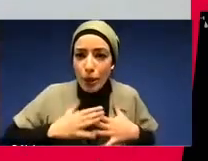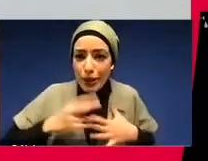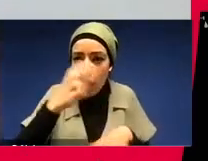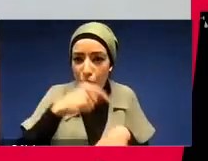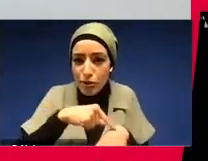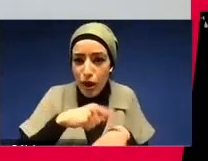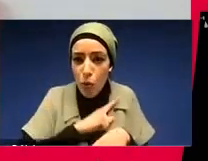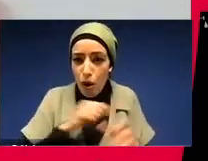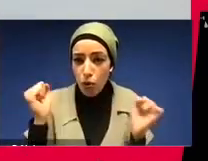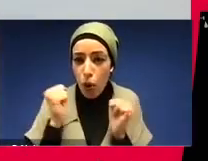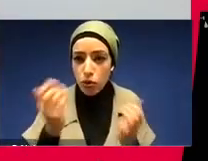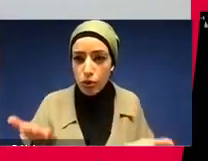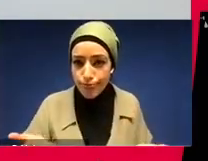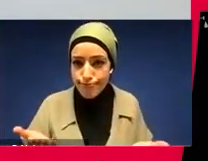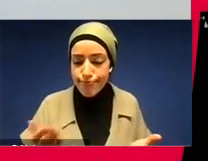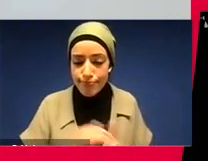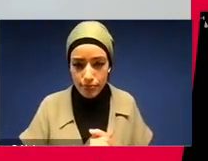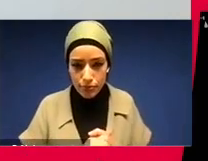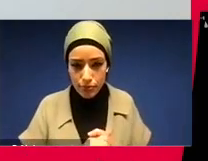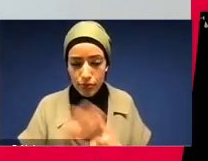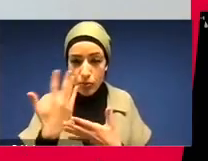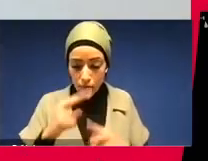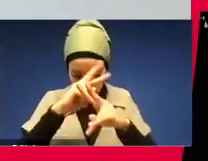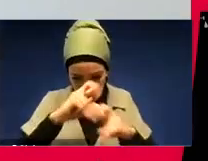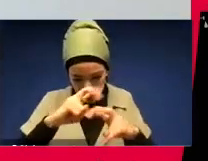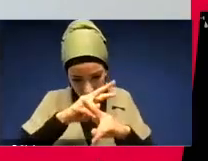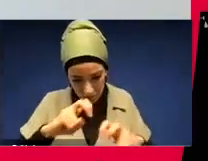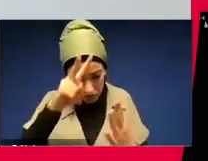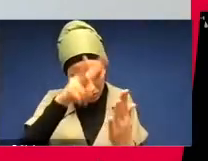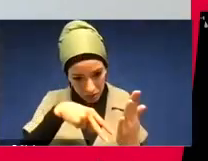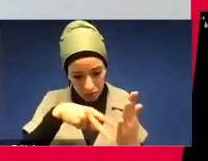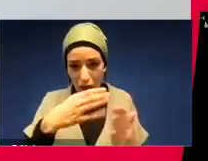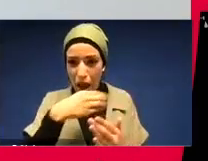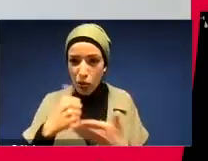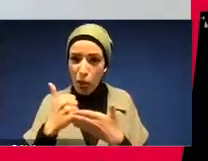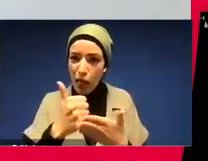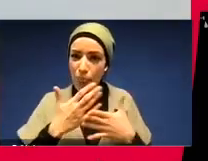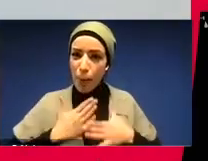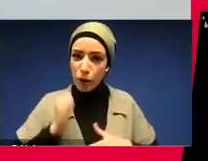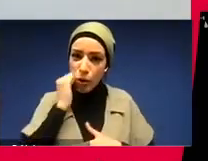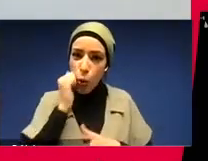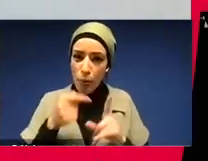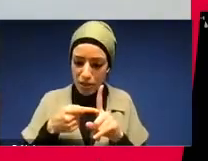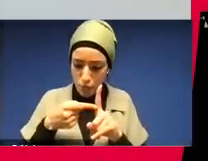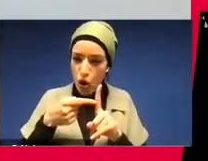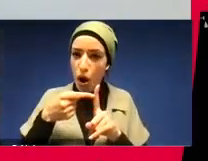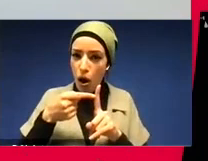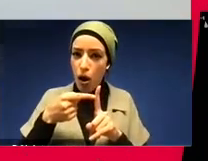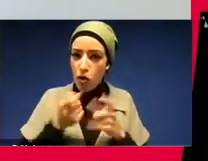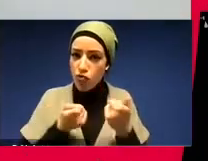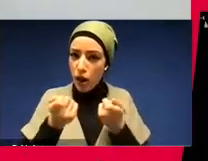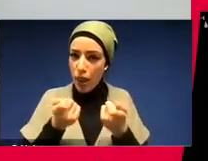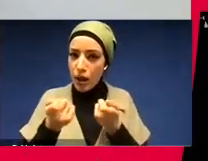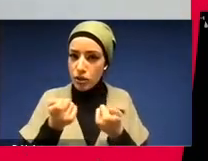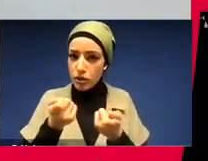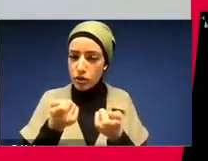I read this somewhere that there are studies where, you know, the alcohol helps actually keep your bodies warm. So it's this understanding also